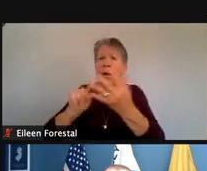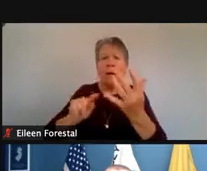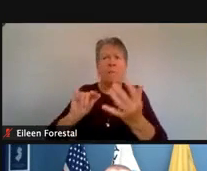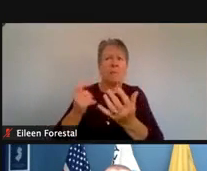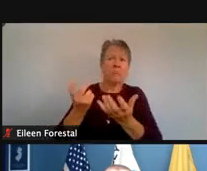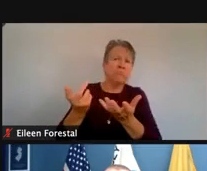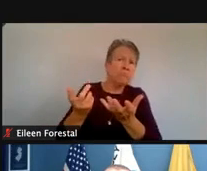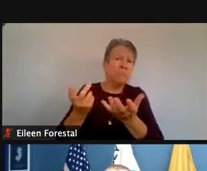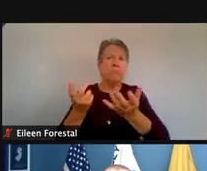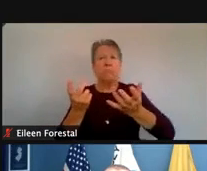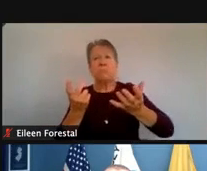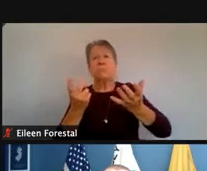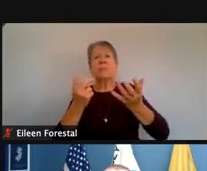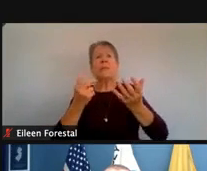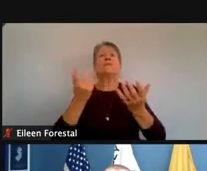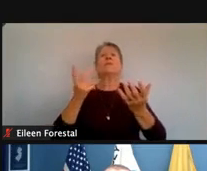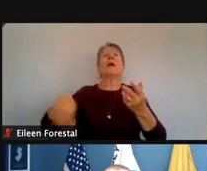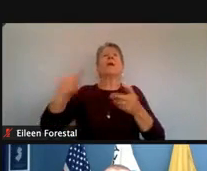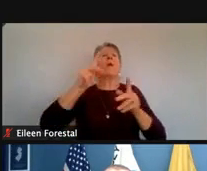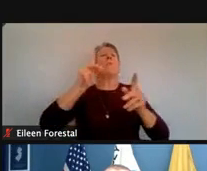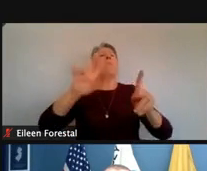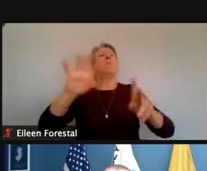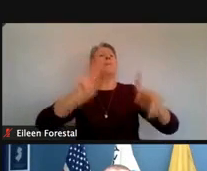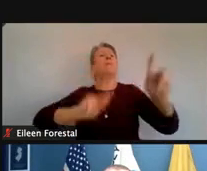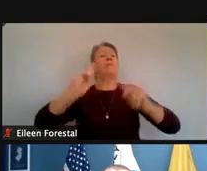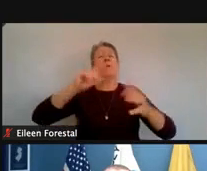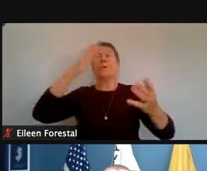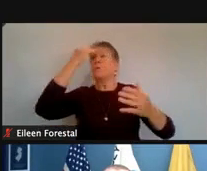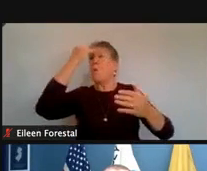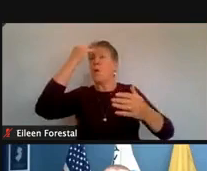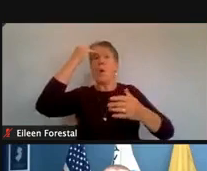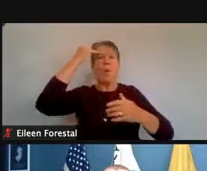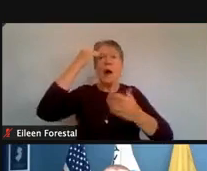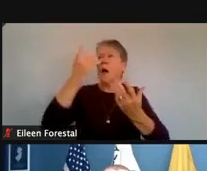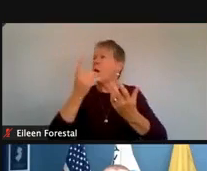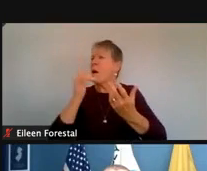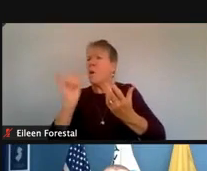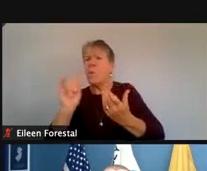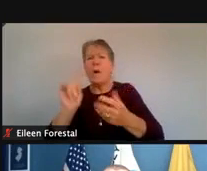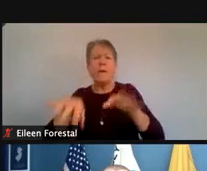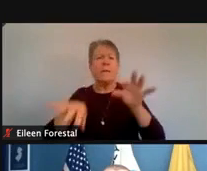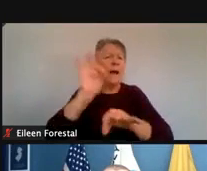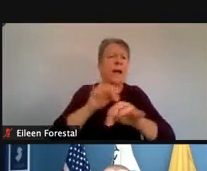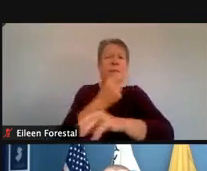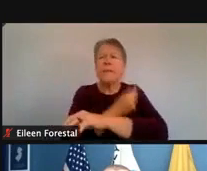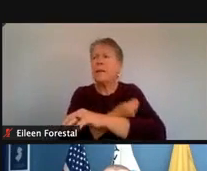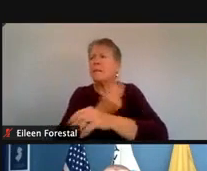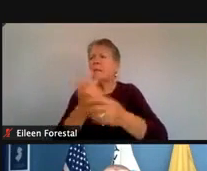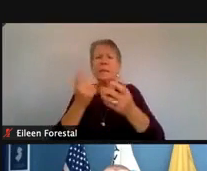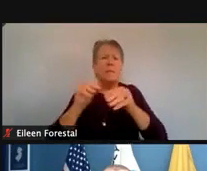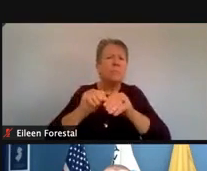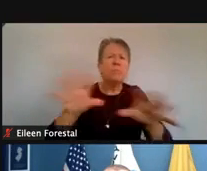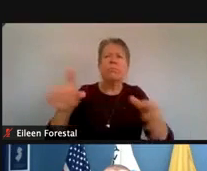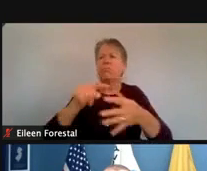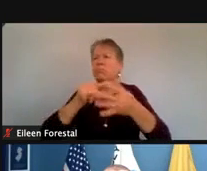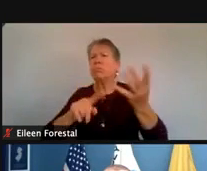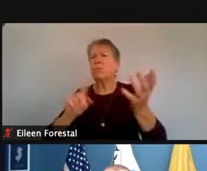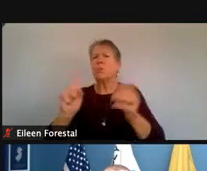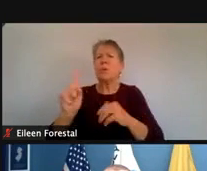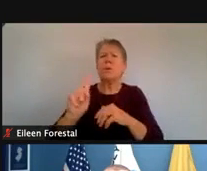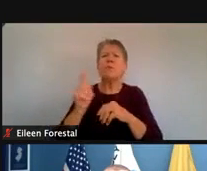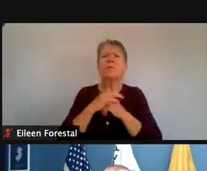the expert leadership of Dr. Barbara Montana, focusing on flu vaccine acceleration at the same